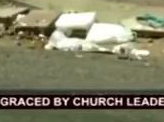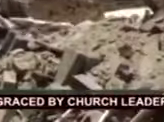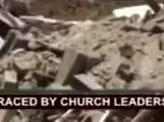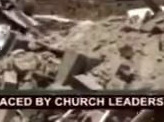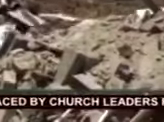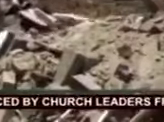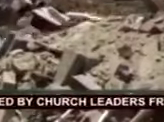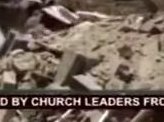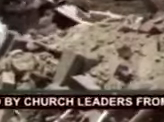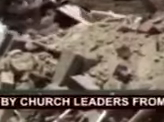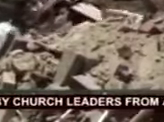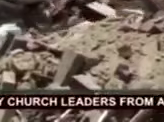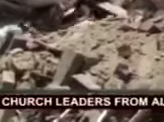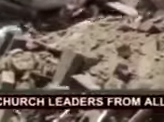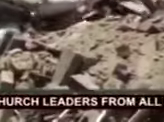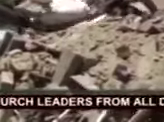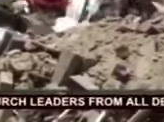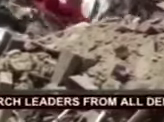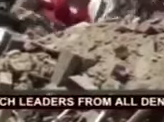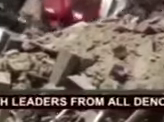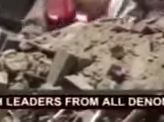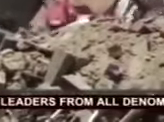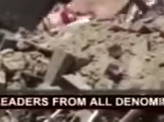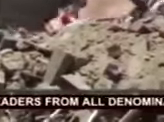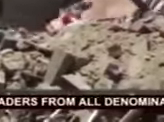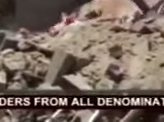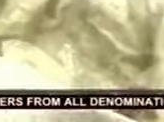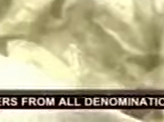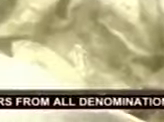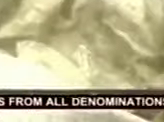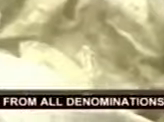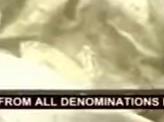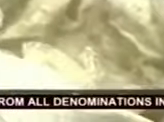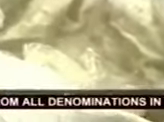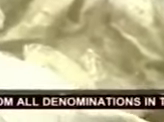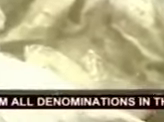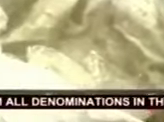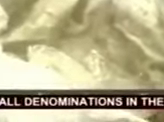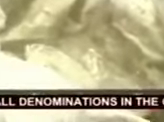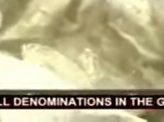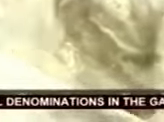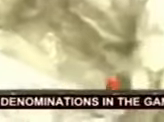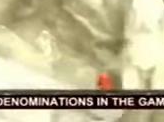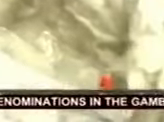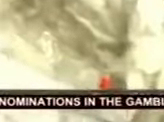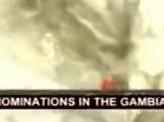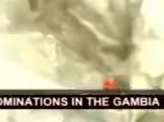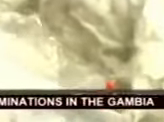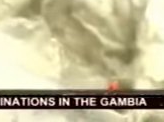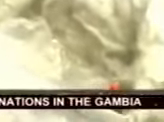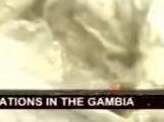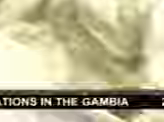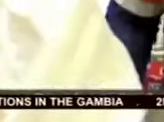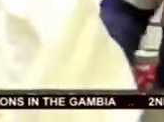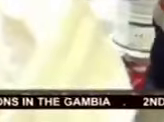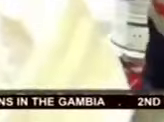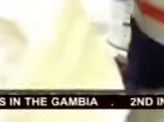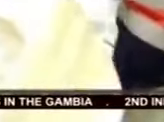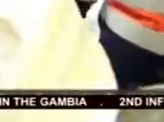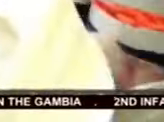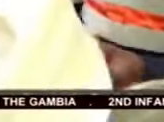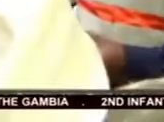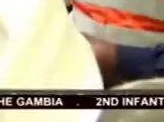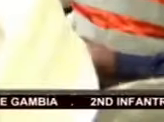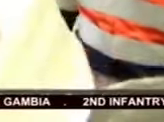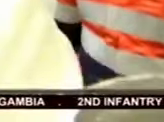abe fata fata ndulal nyinto ise be fitano ke ko ka ferol kela ke yela mandi kudo timin yalon ko